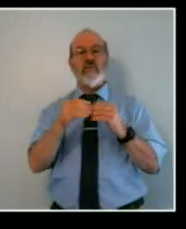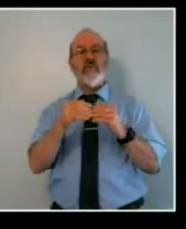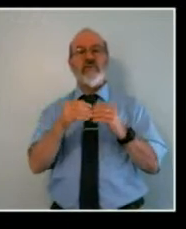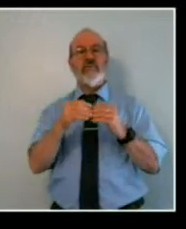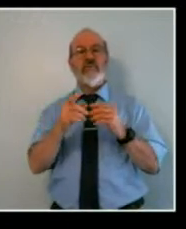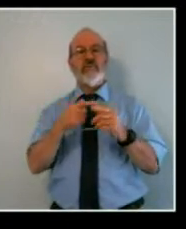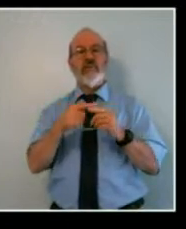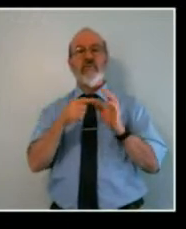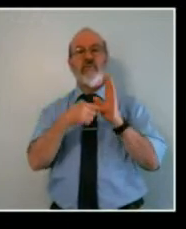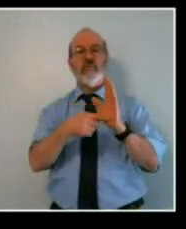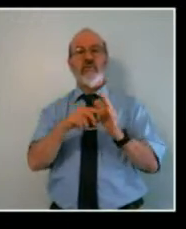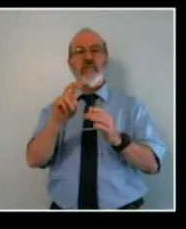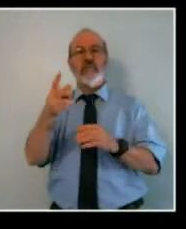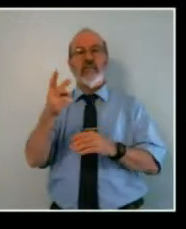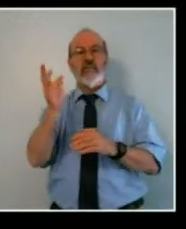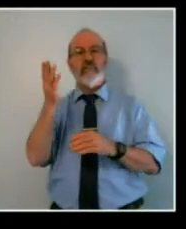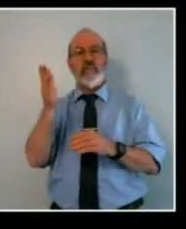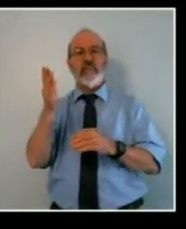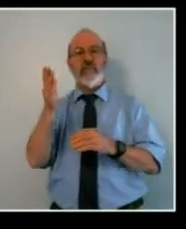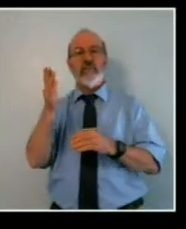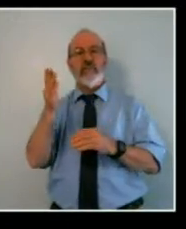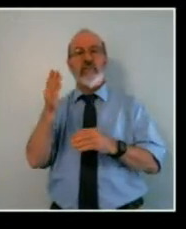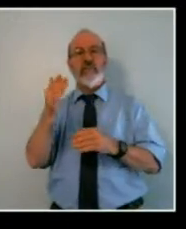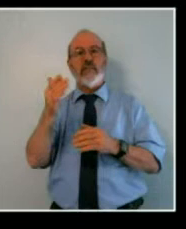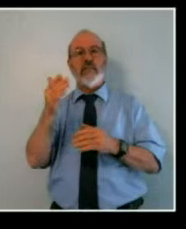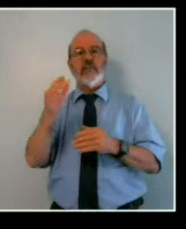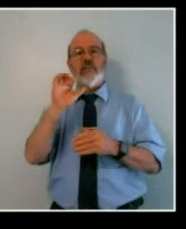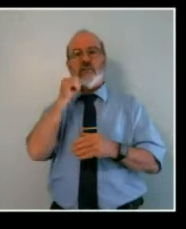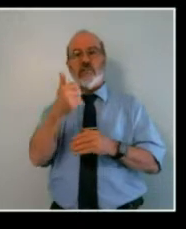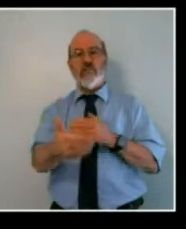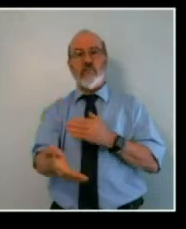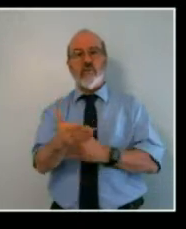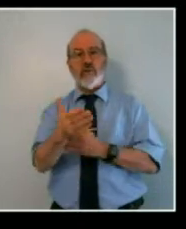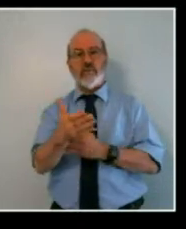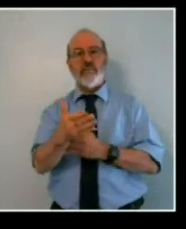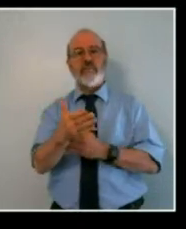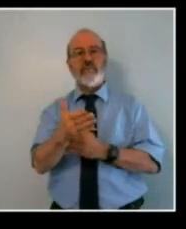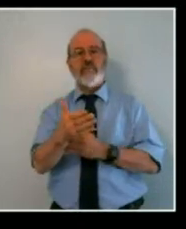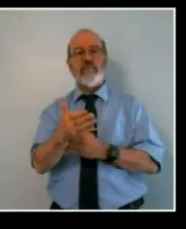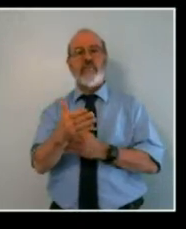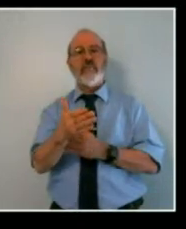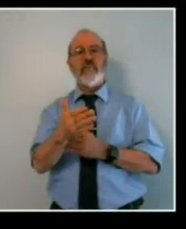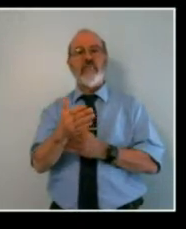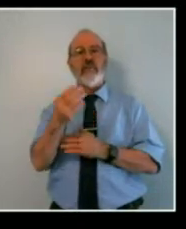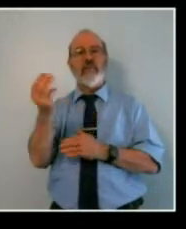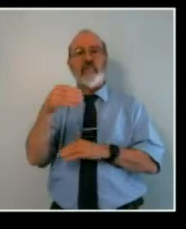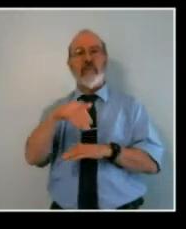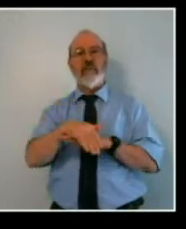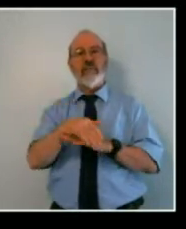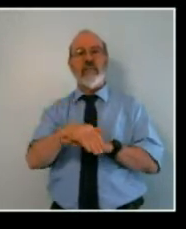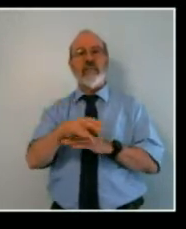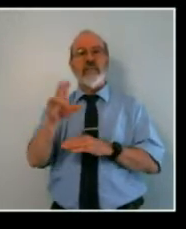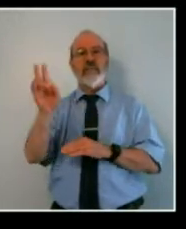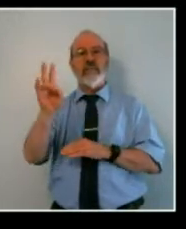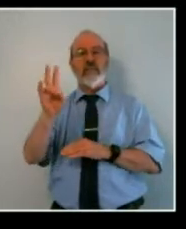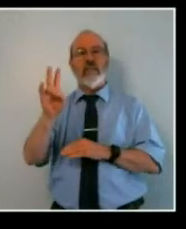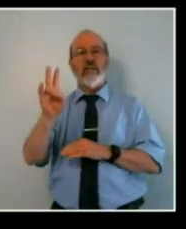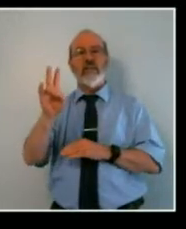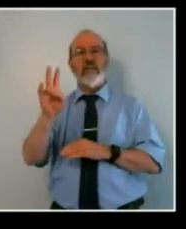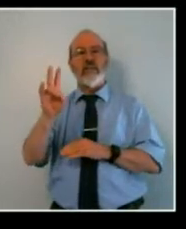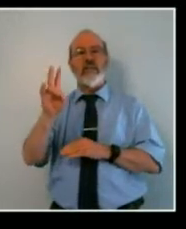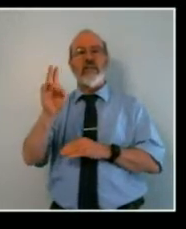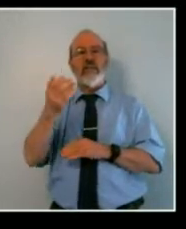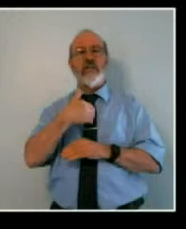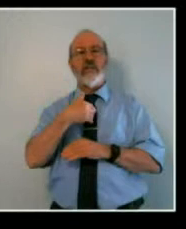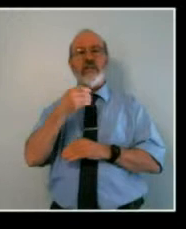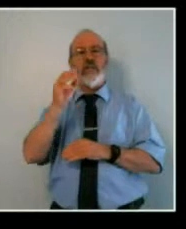you the second message in our live stream tomorrow morning, and then Monday evening at 7 o'clock on our website or